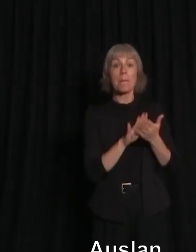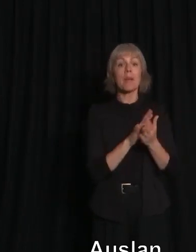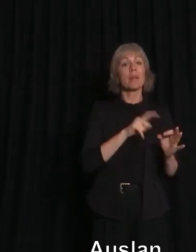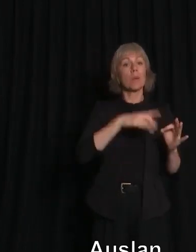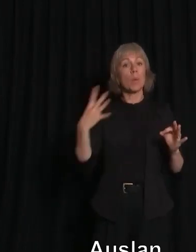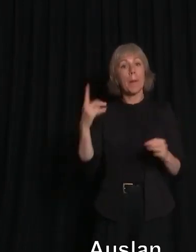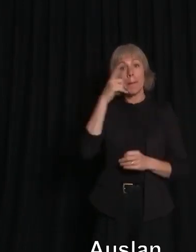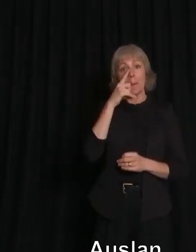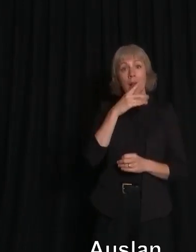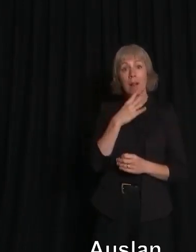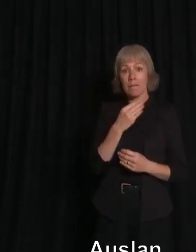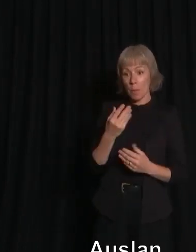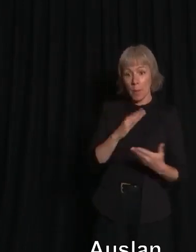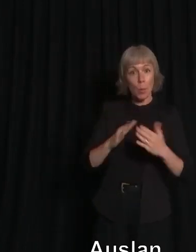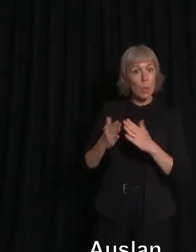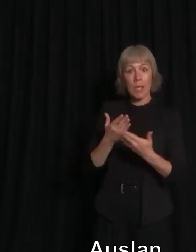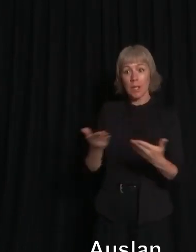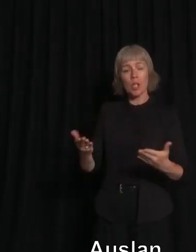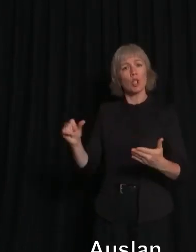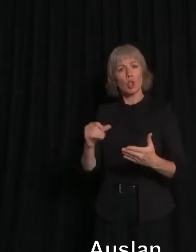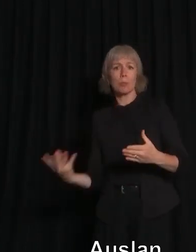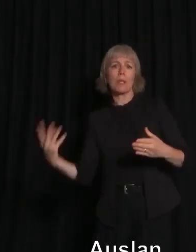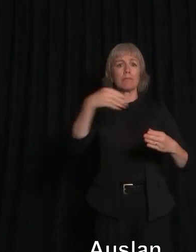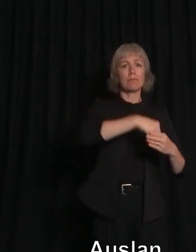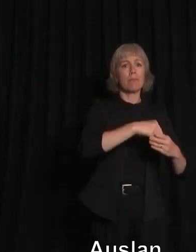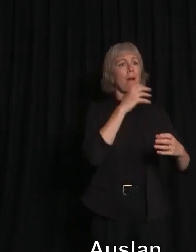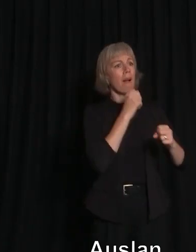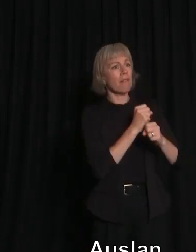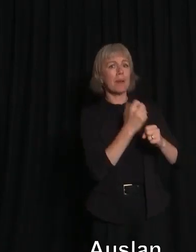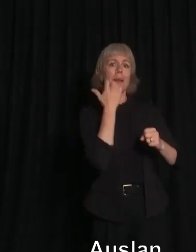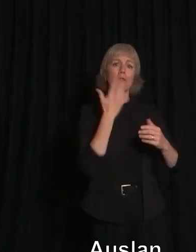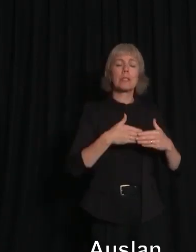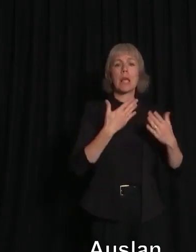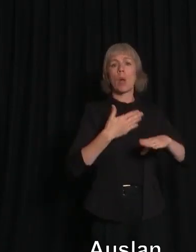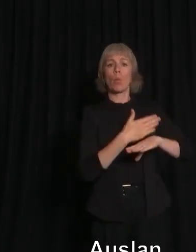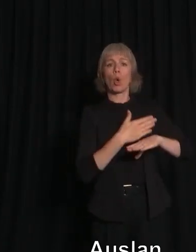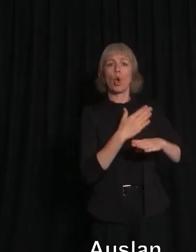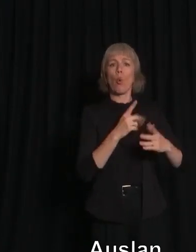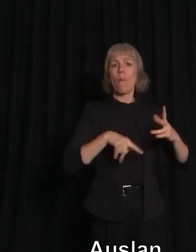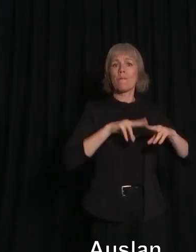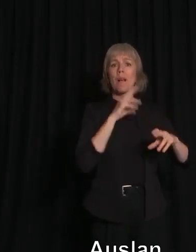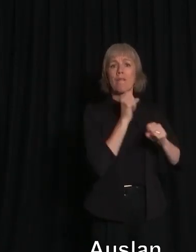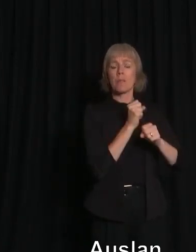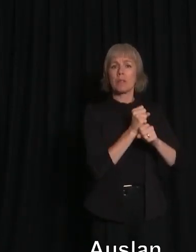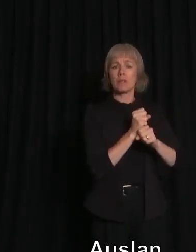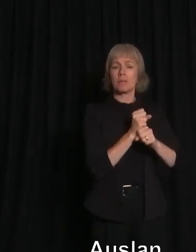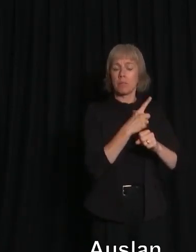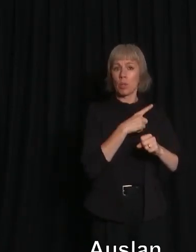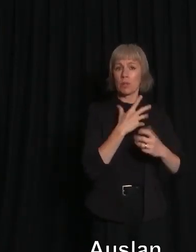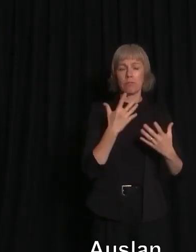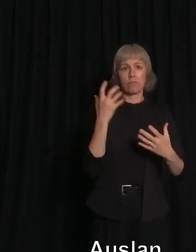LGBT community should be part of governments, of the everyday work of the state, is absolutely fundamental. It